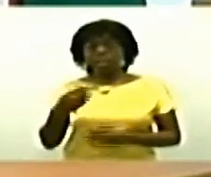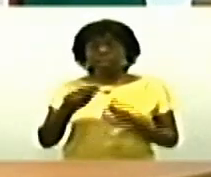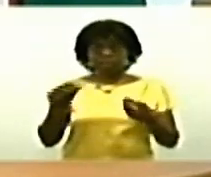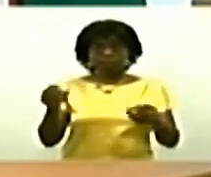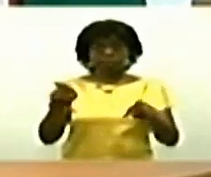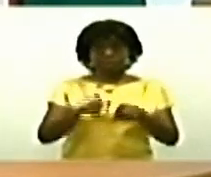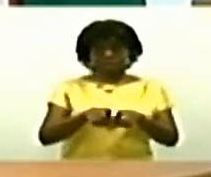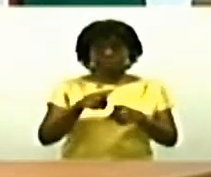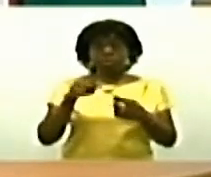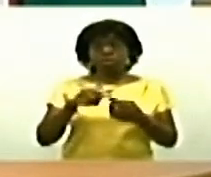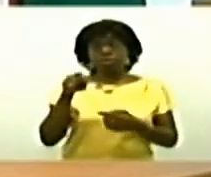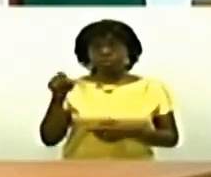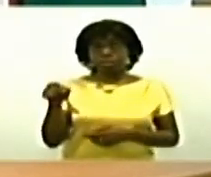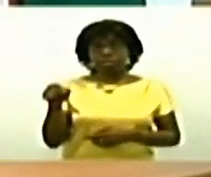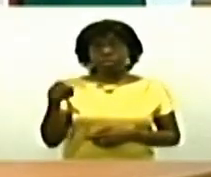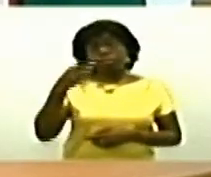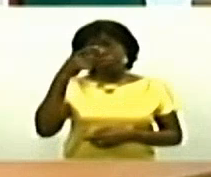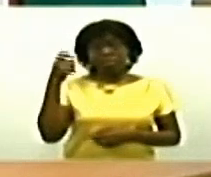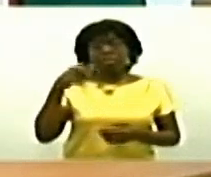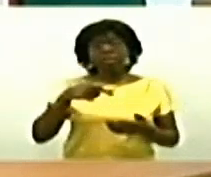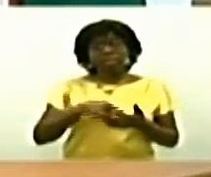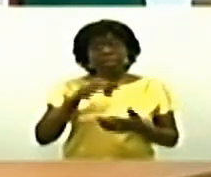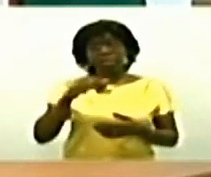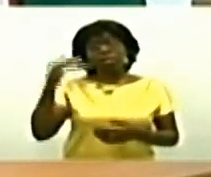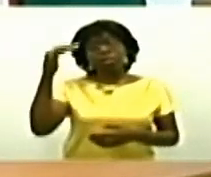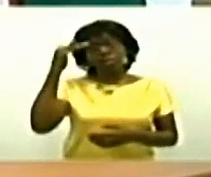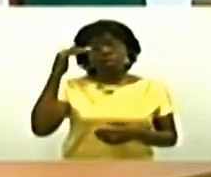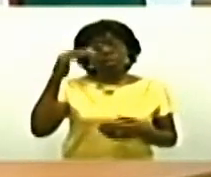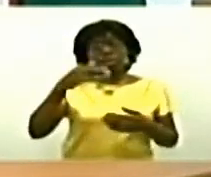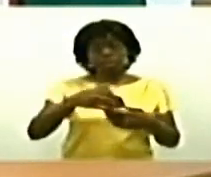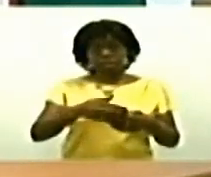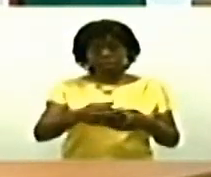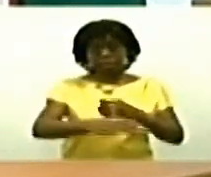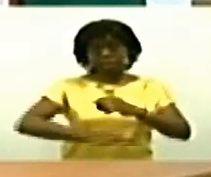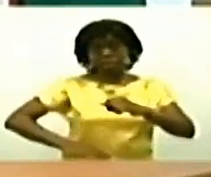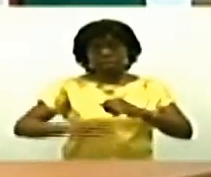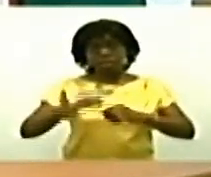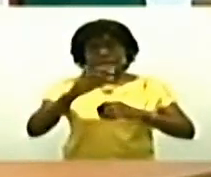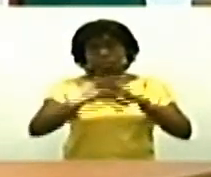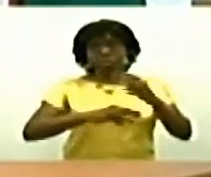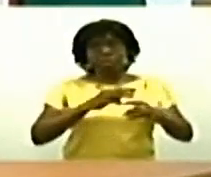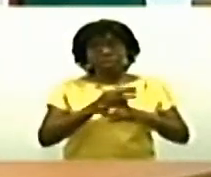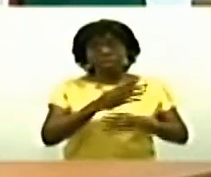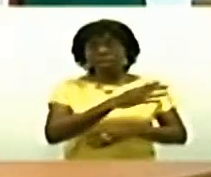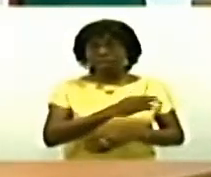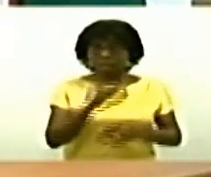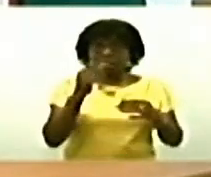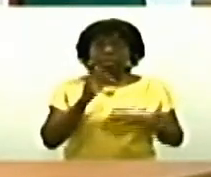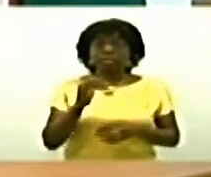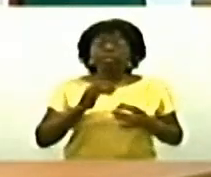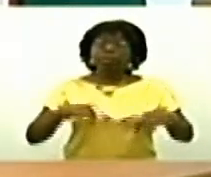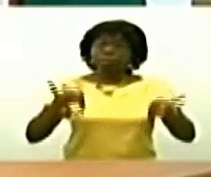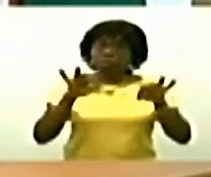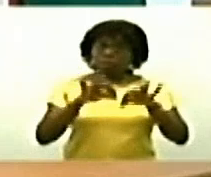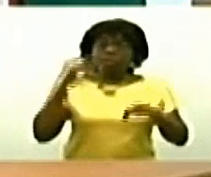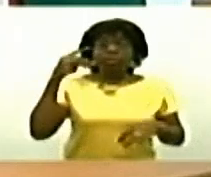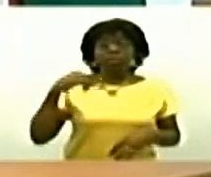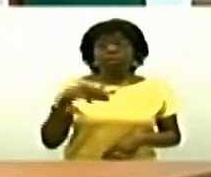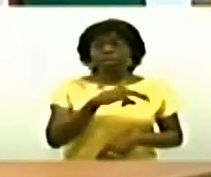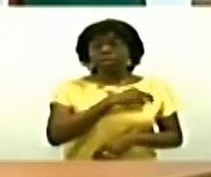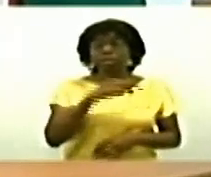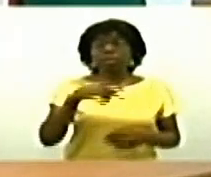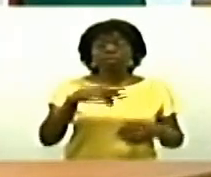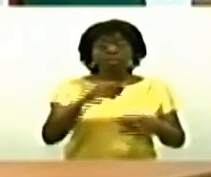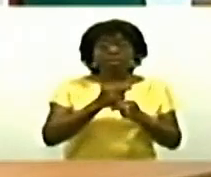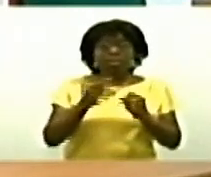you. Because this is a knowledge-based world. And it is important for us to gain as